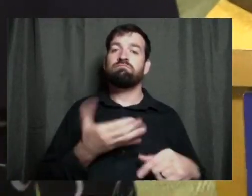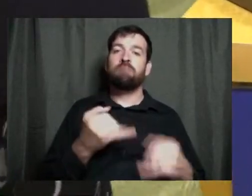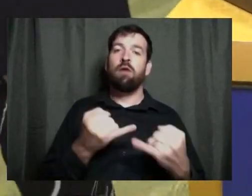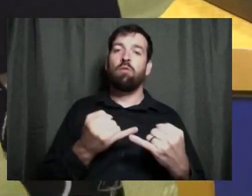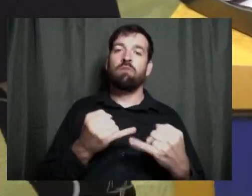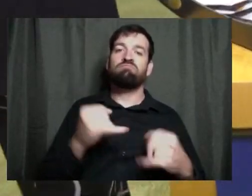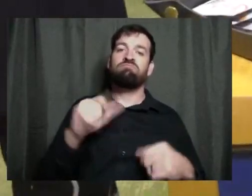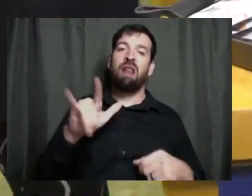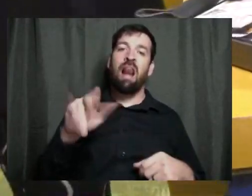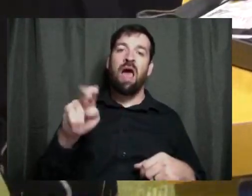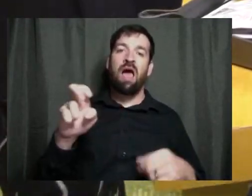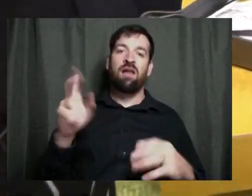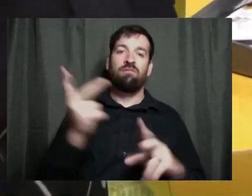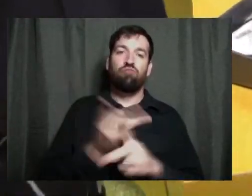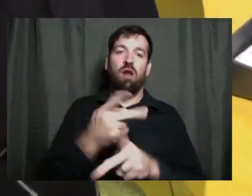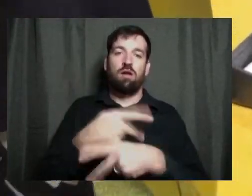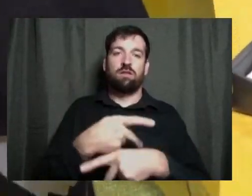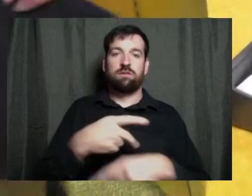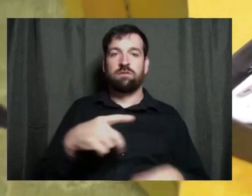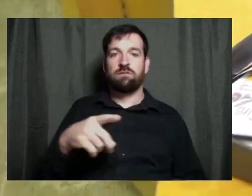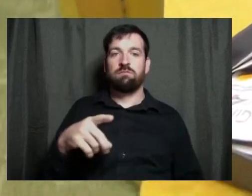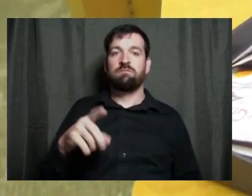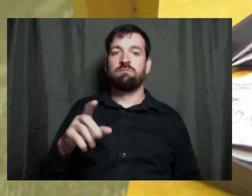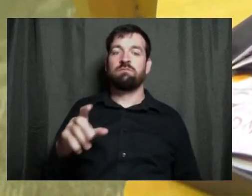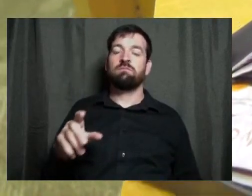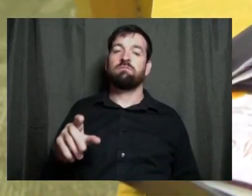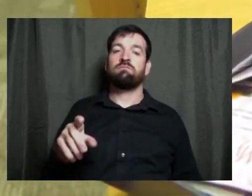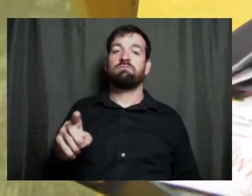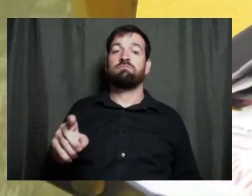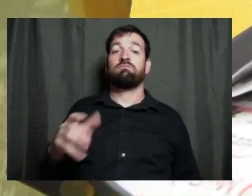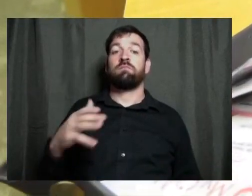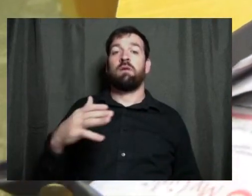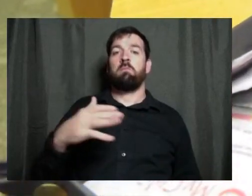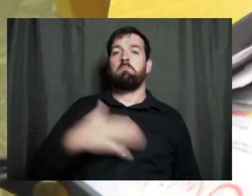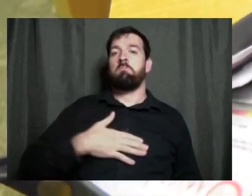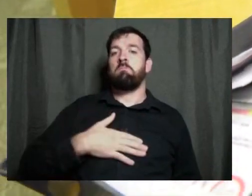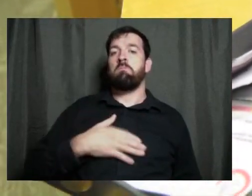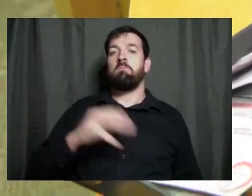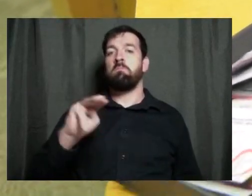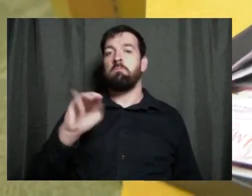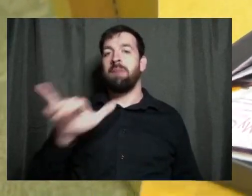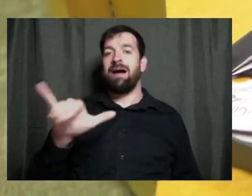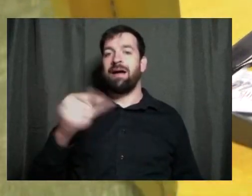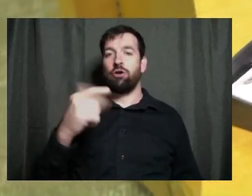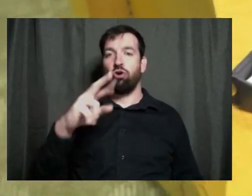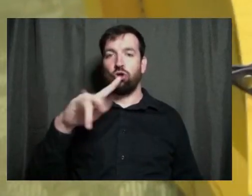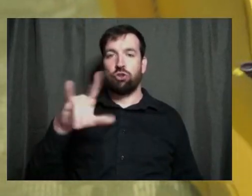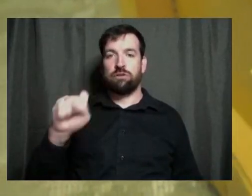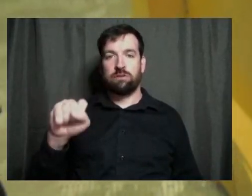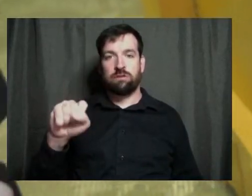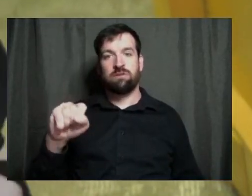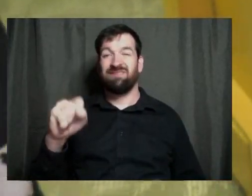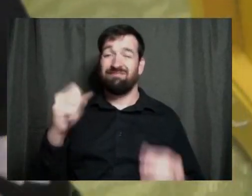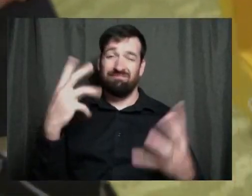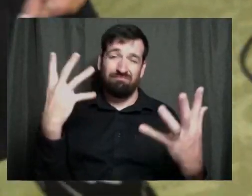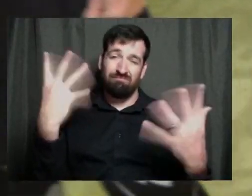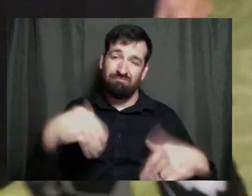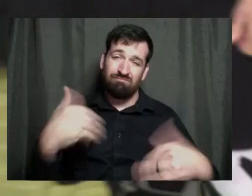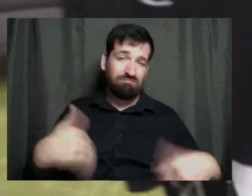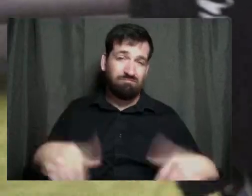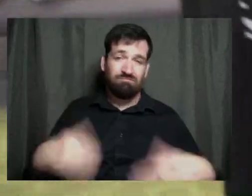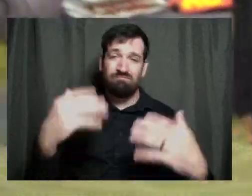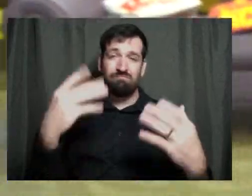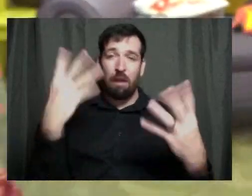The doctors ask that we carry My Girls. It's an absolute amazing cream for radiation.